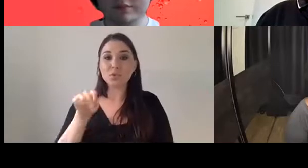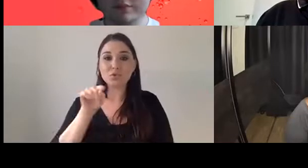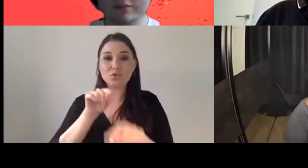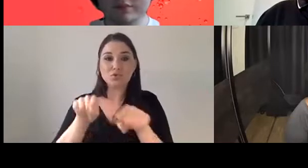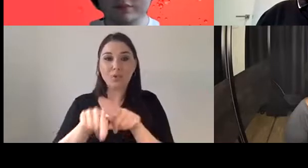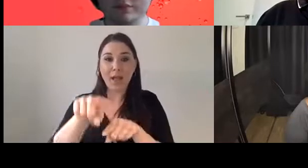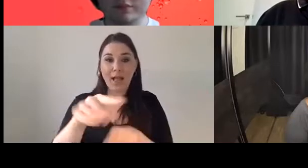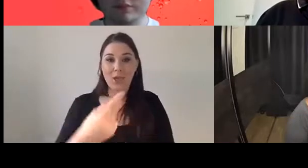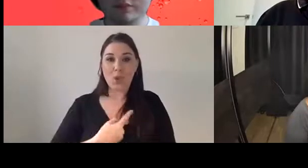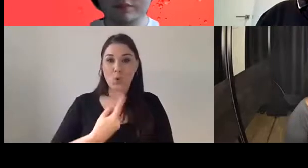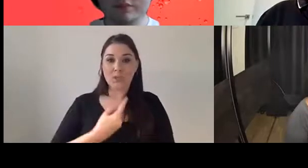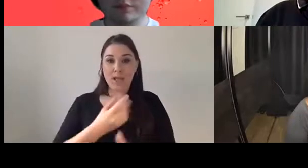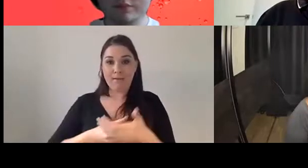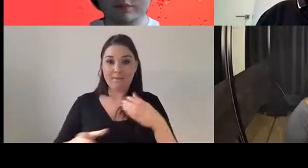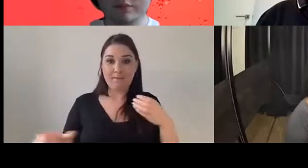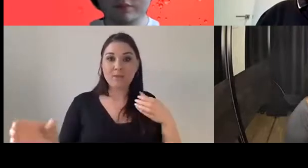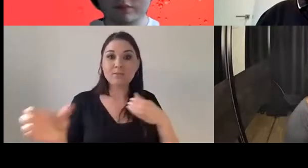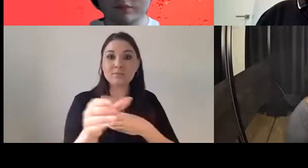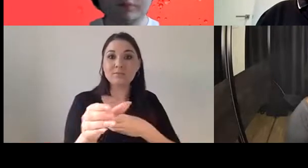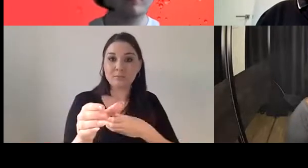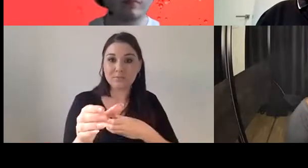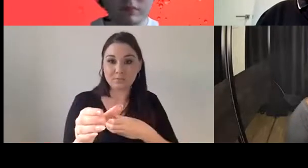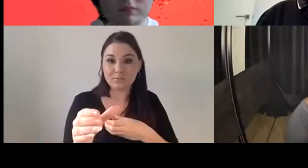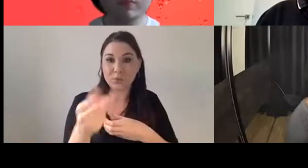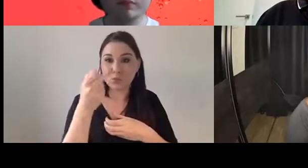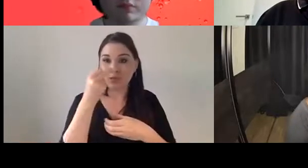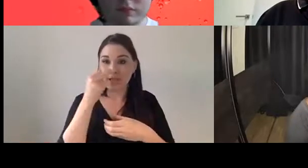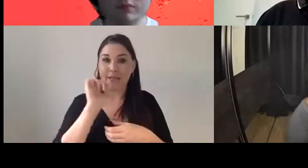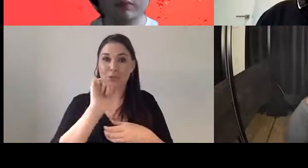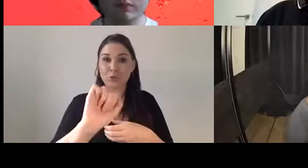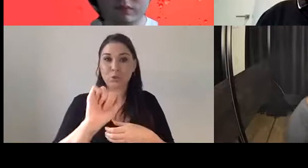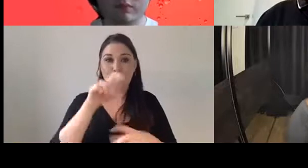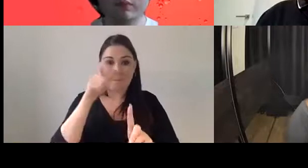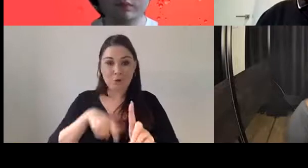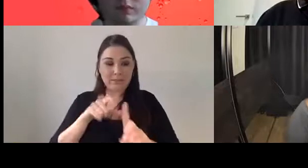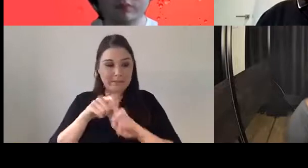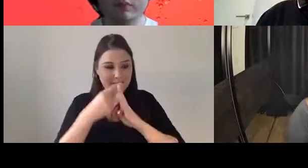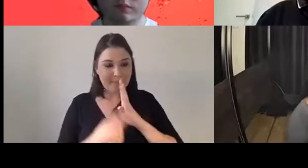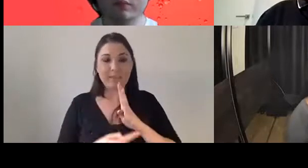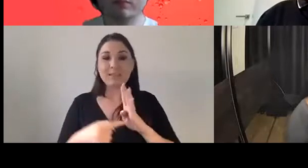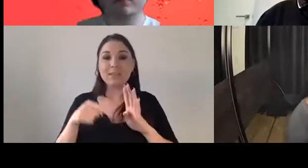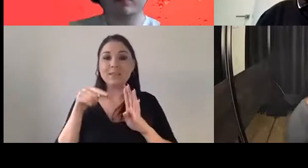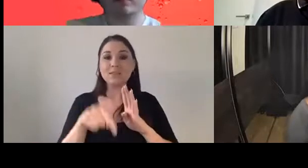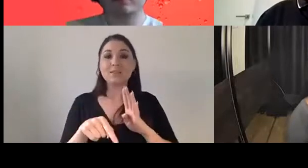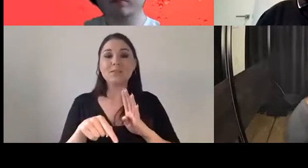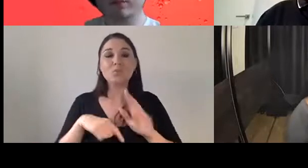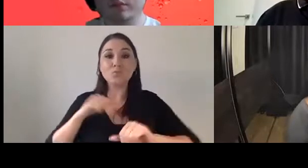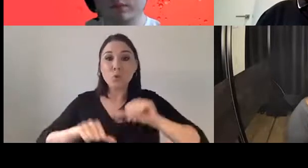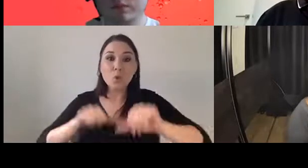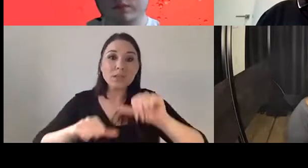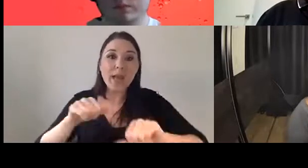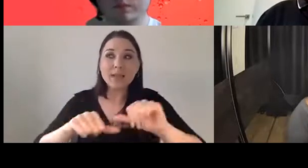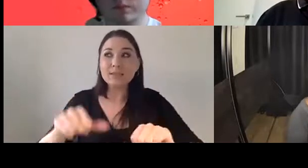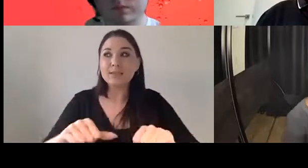the feet of someone with a disability on any kind, and try to redo your process and see where you